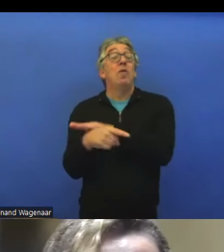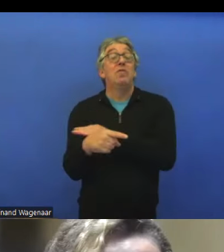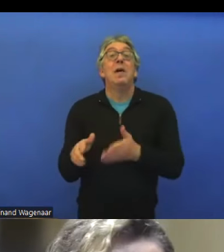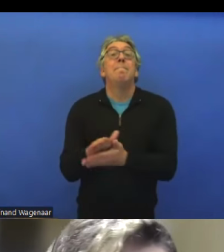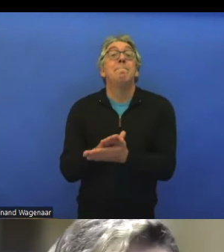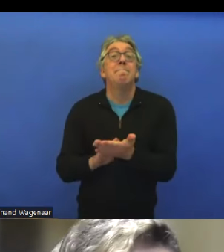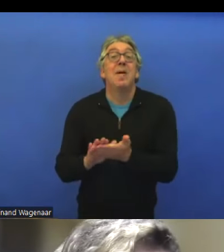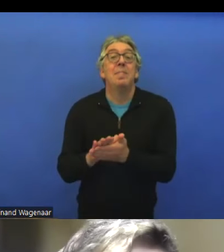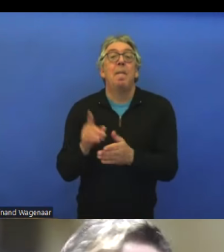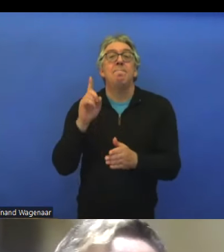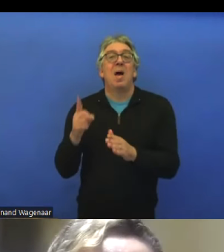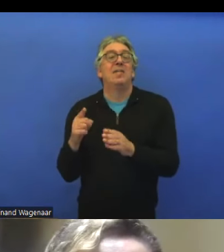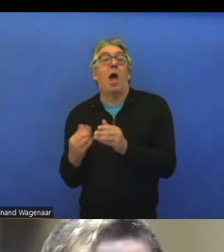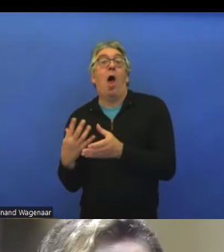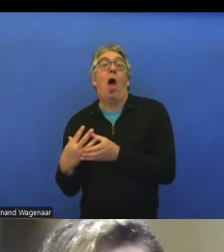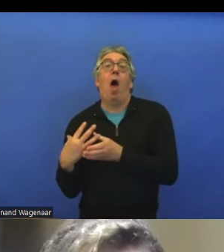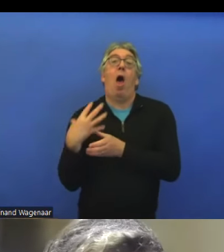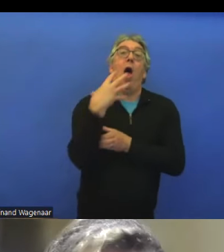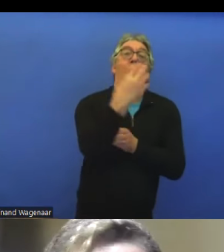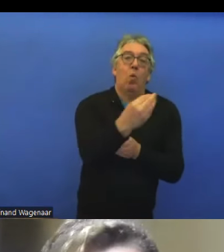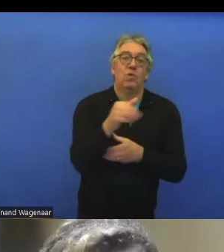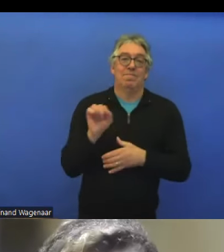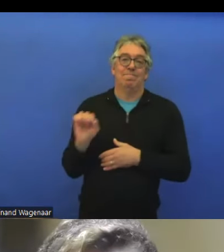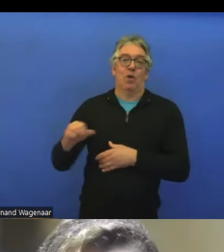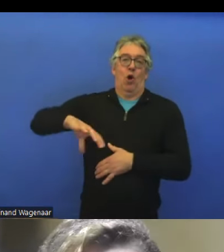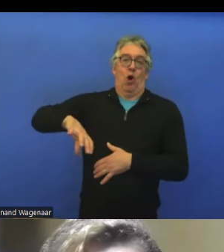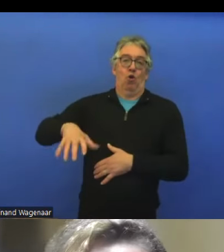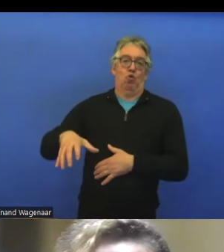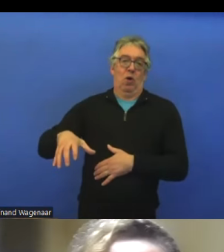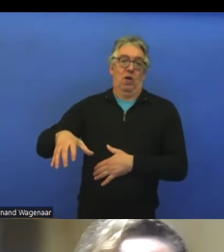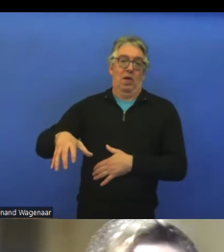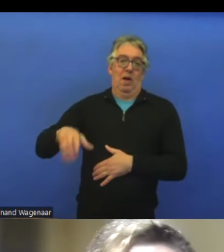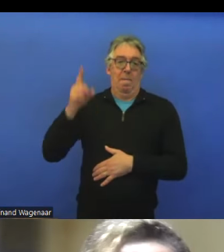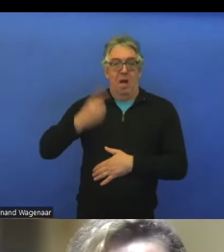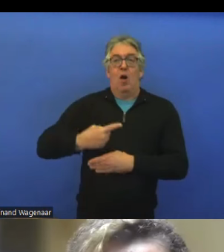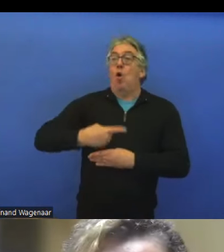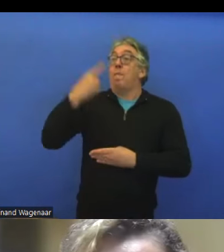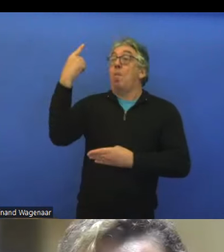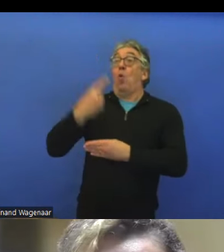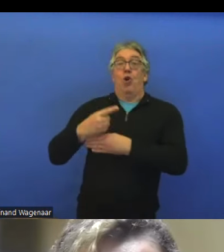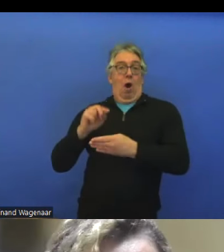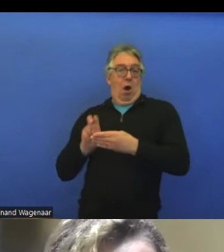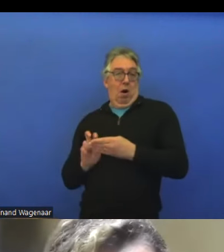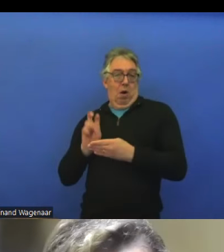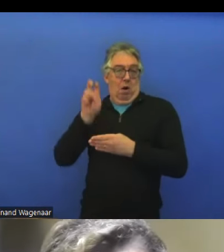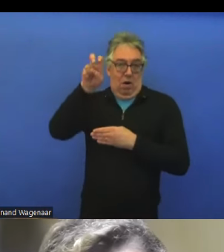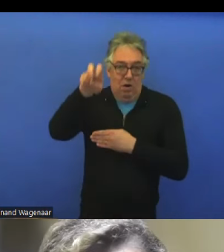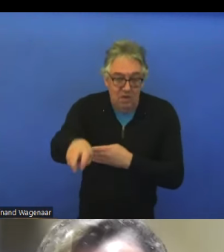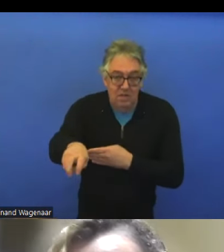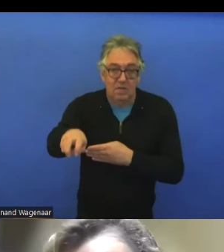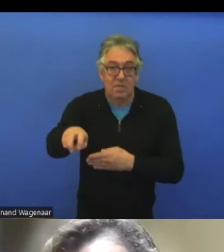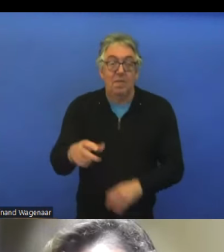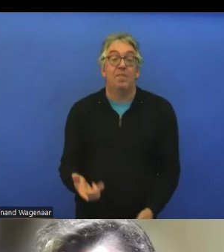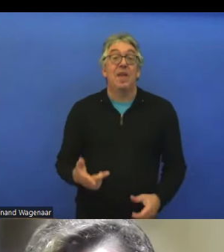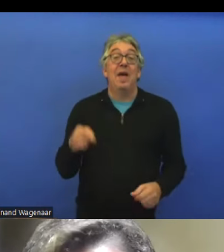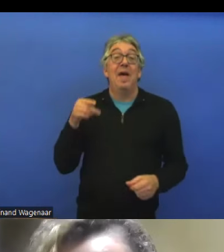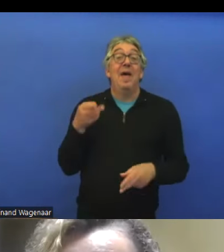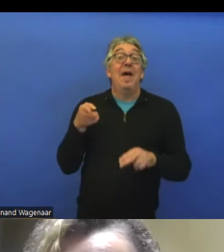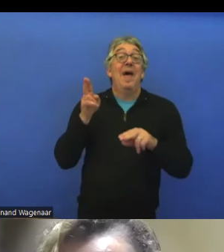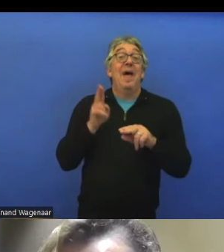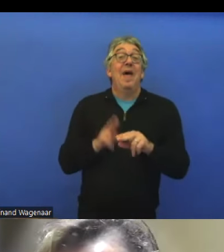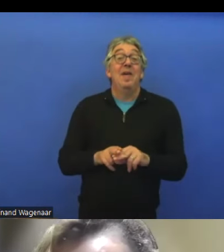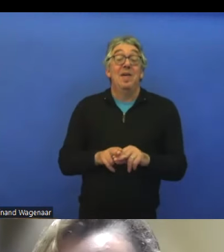refugee, first of all, they have to have crossed an international border. So individuals who've been displaced within their own countries, they're not refugees,